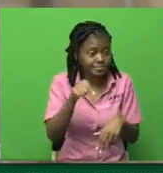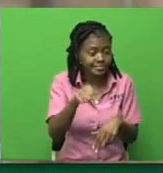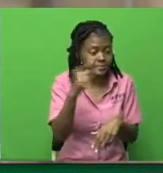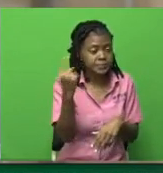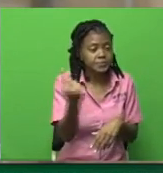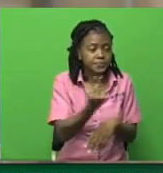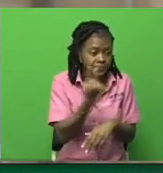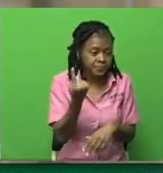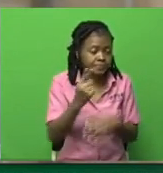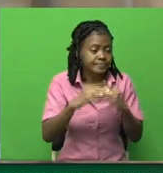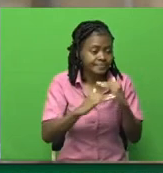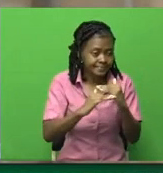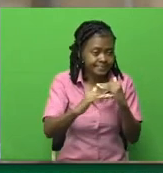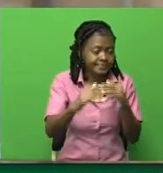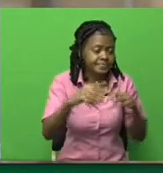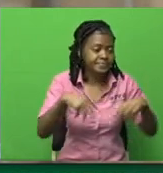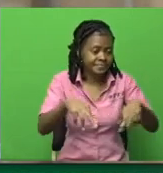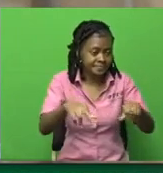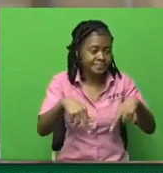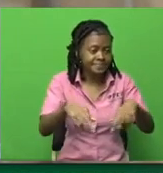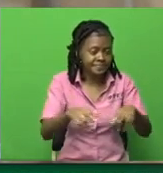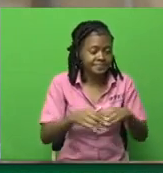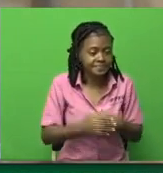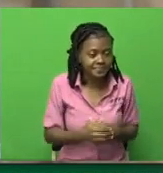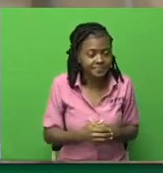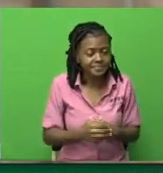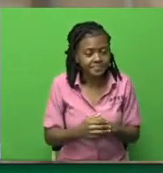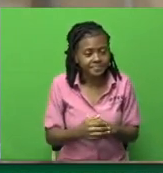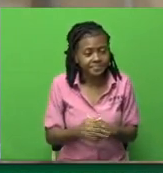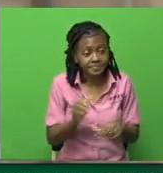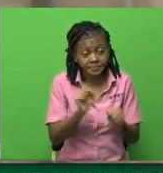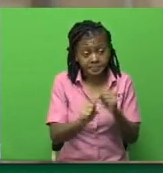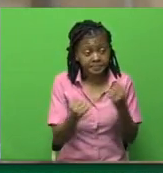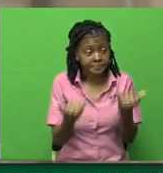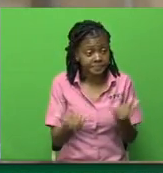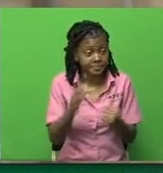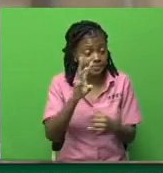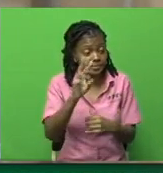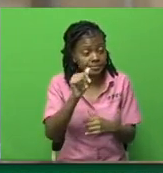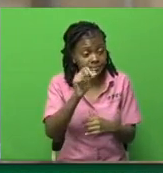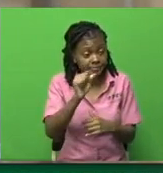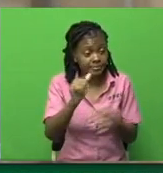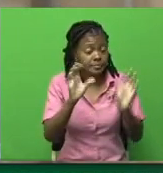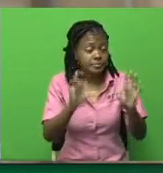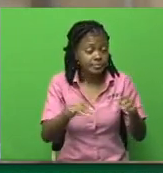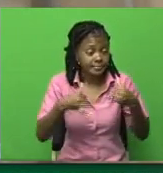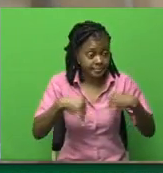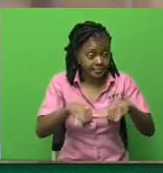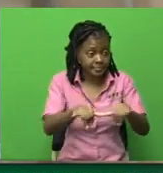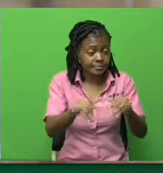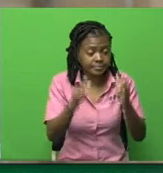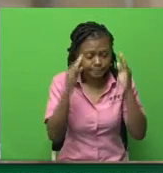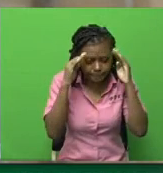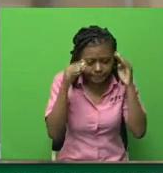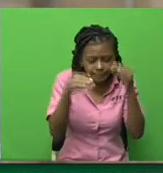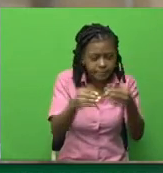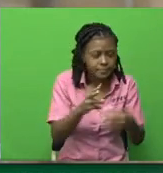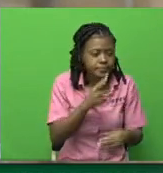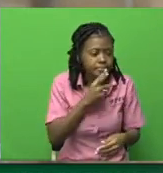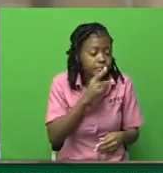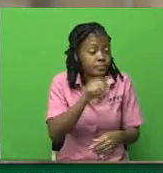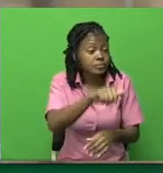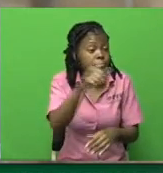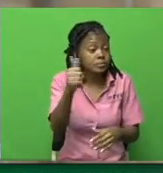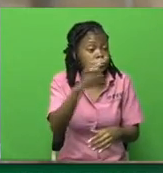allowing the utility company to focus on its key mandate which is to provide the people of Trinidad and